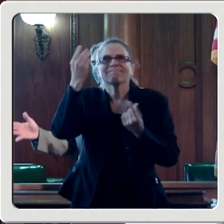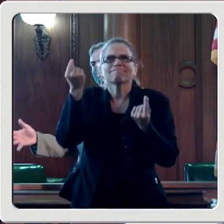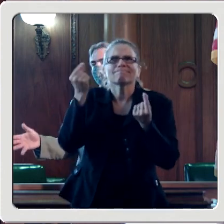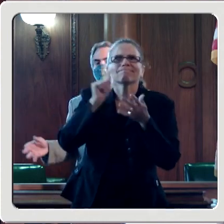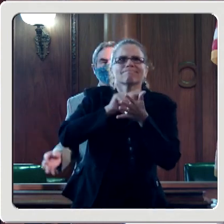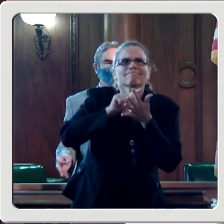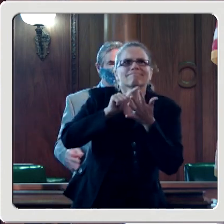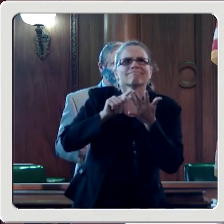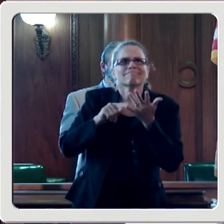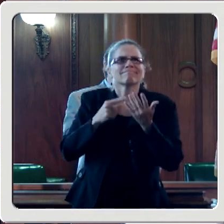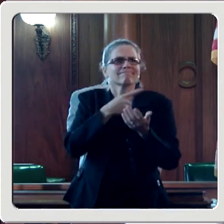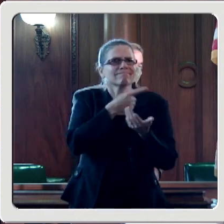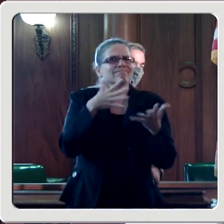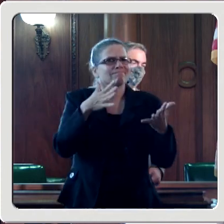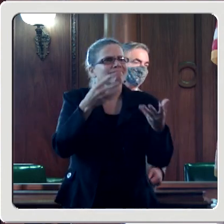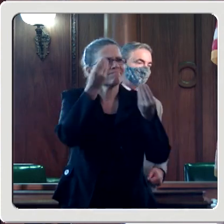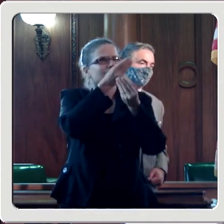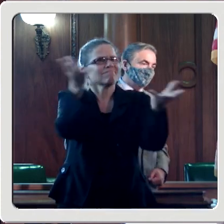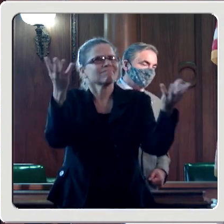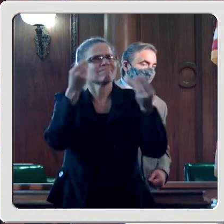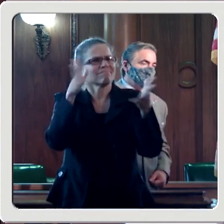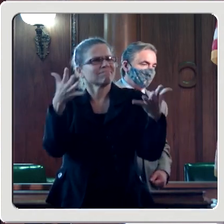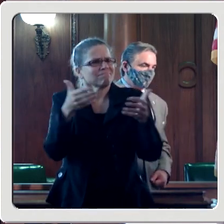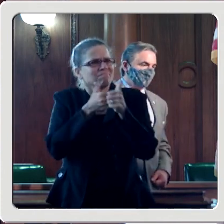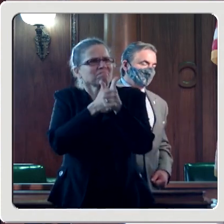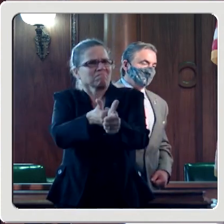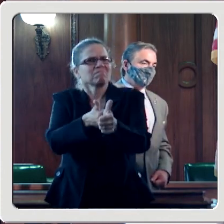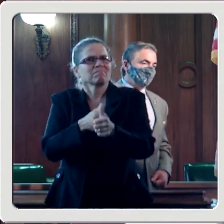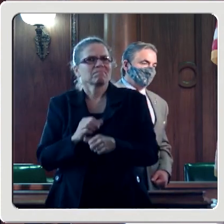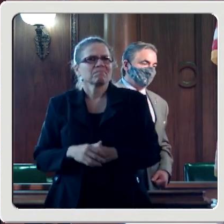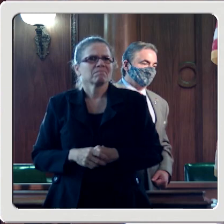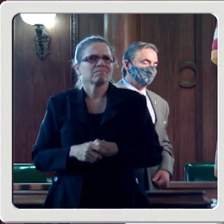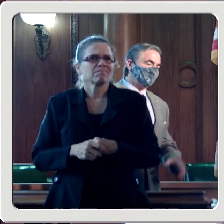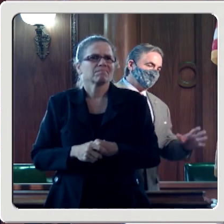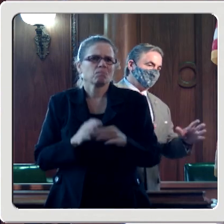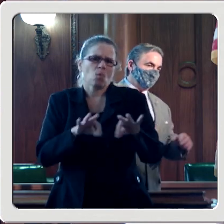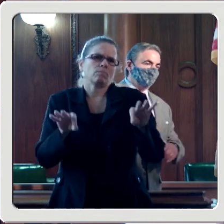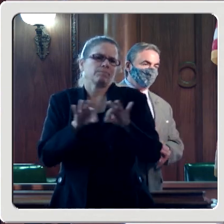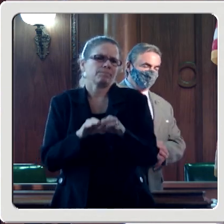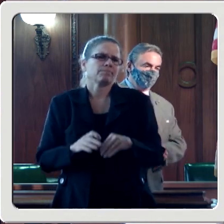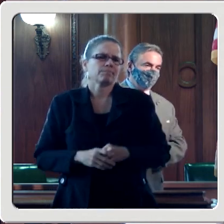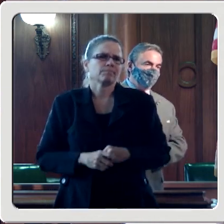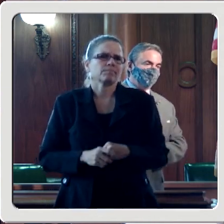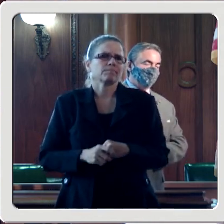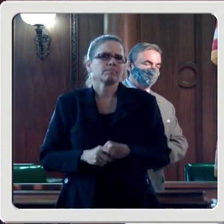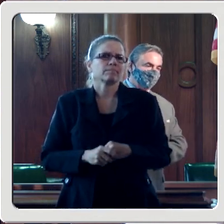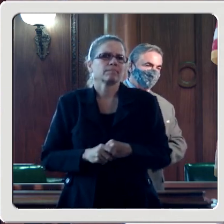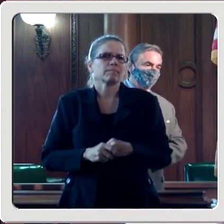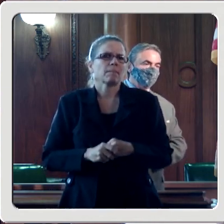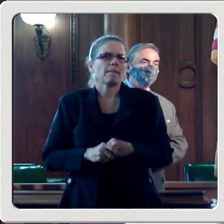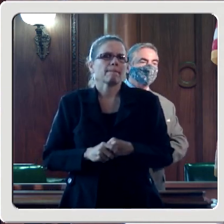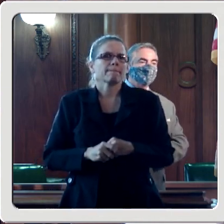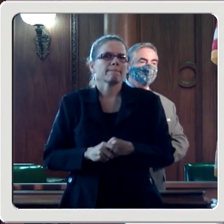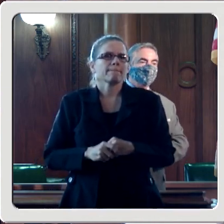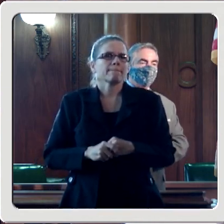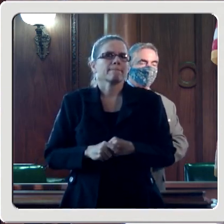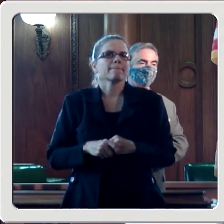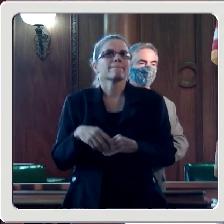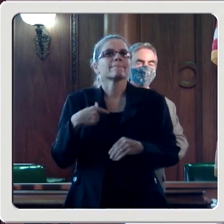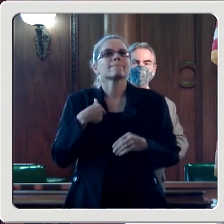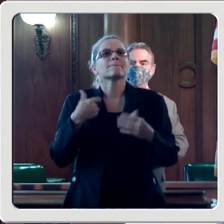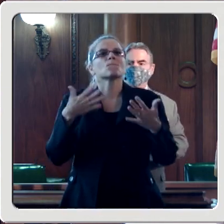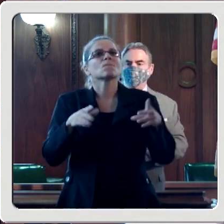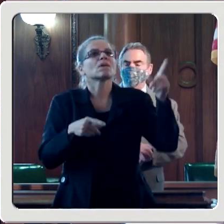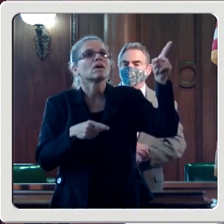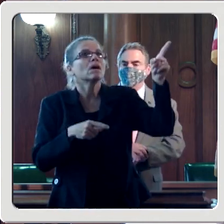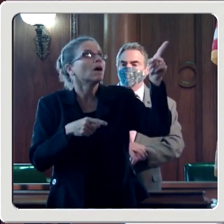this thing work. So to get that 11th hour curveball, but again, we have a plan, we're going to stick to it, and I think